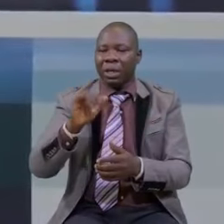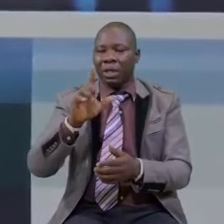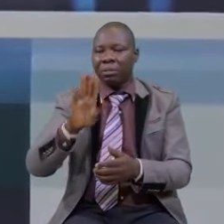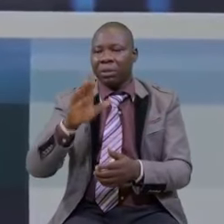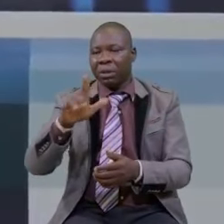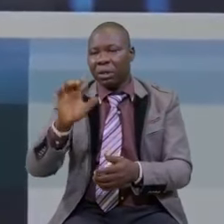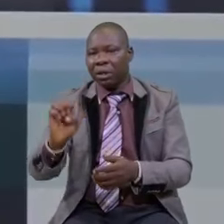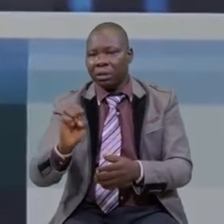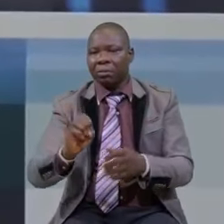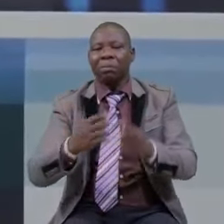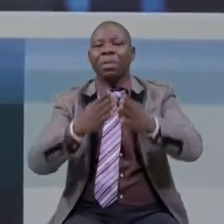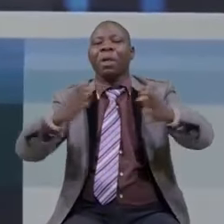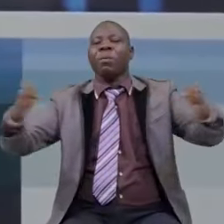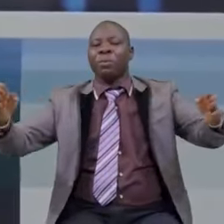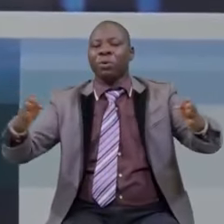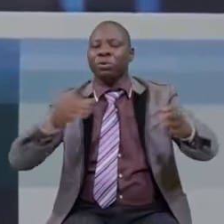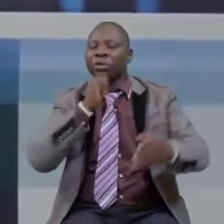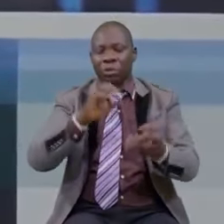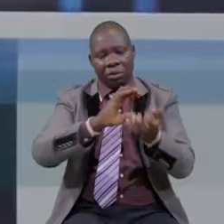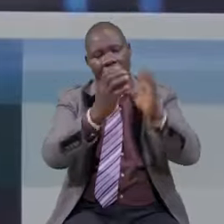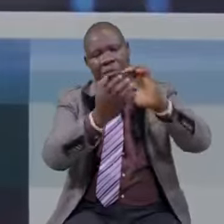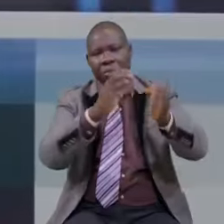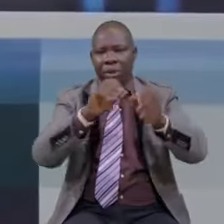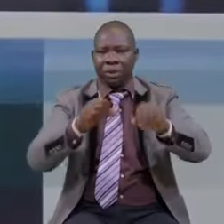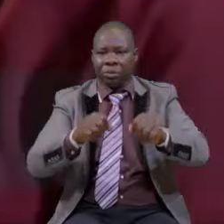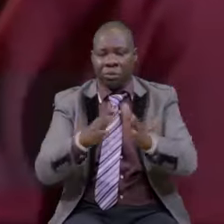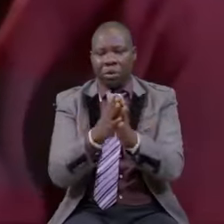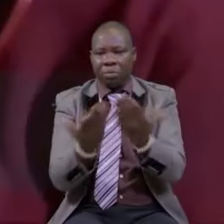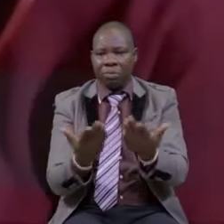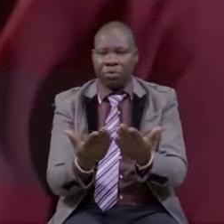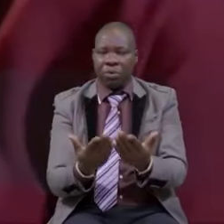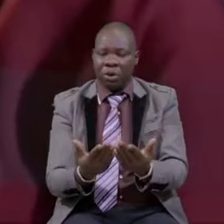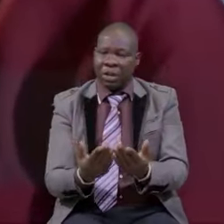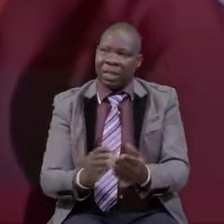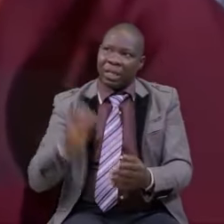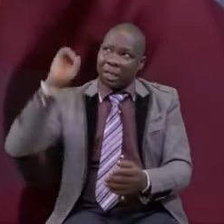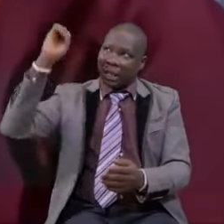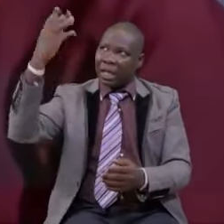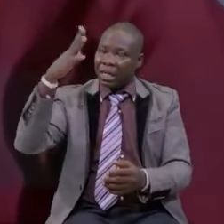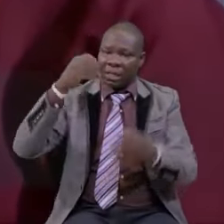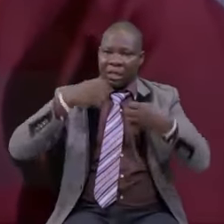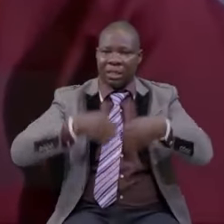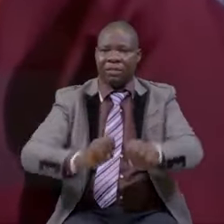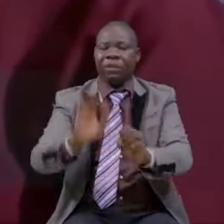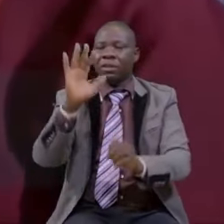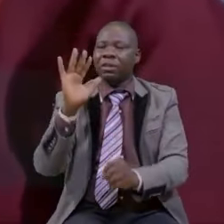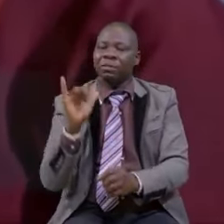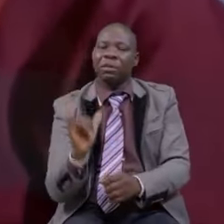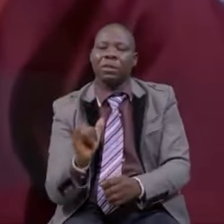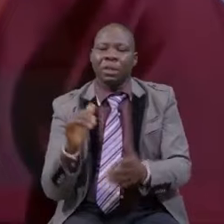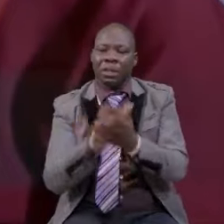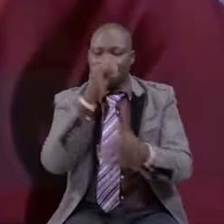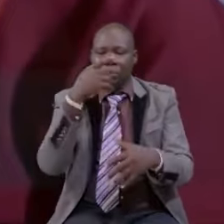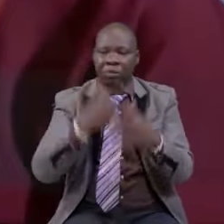B-I-B-L-E, broad, incomparable book, lightning effectively. That's what God said.